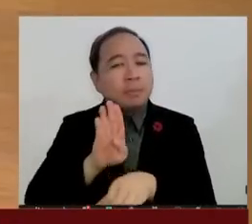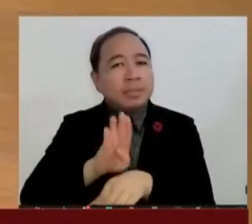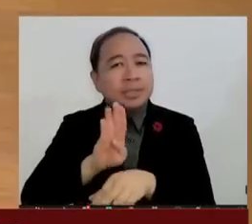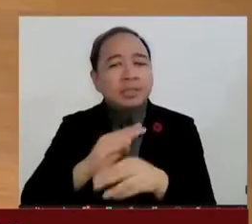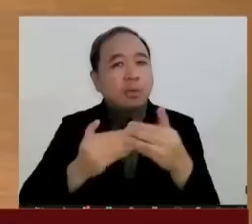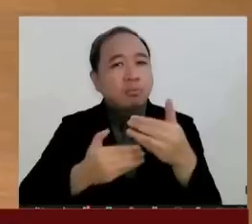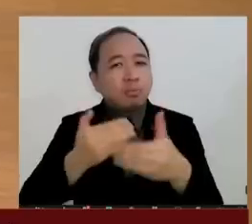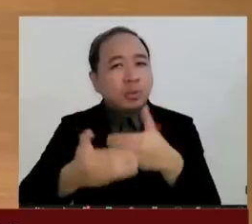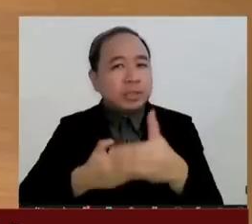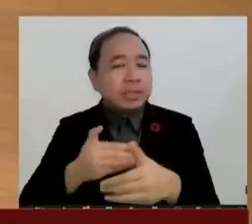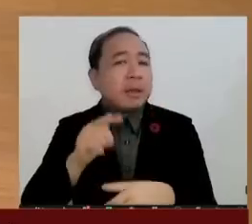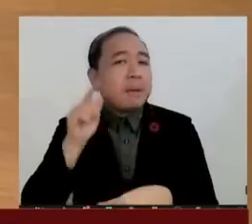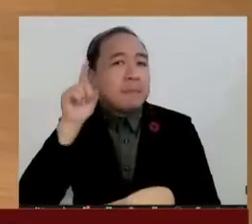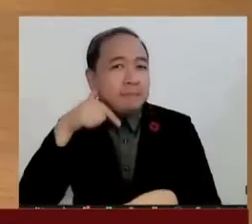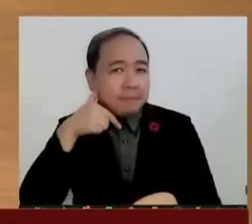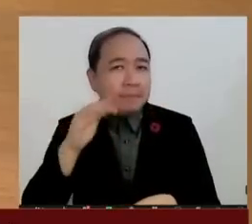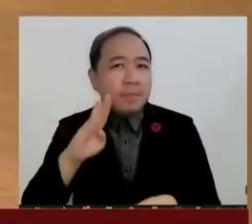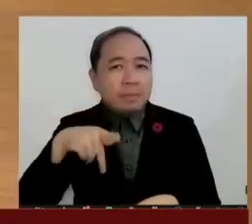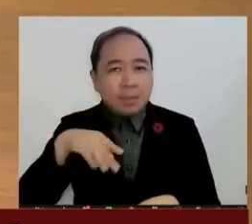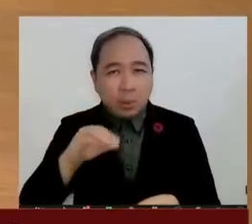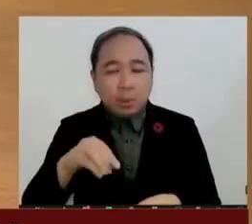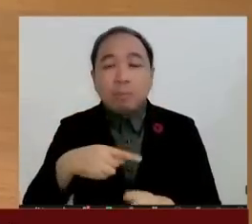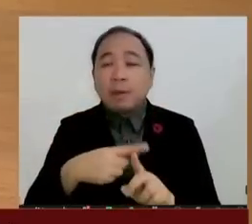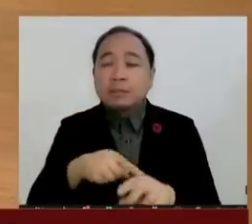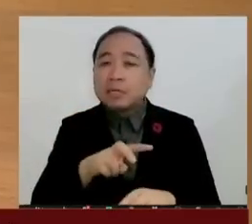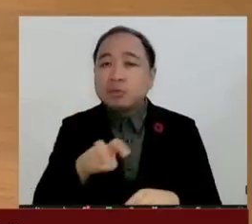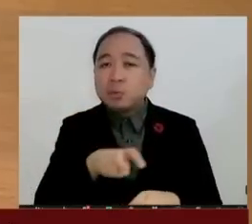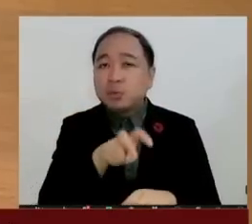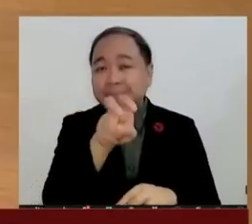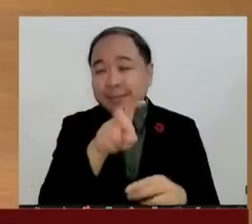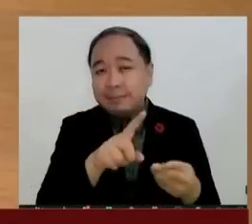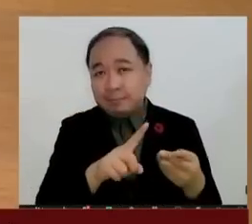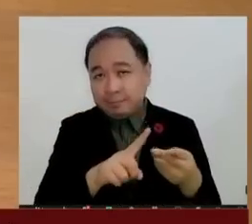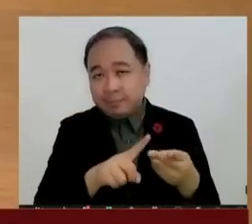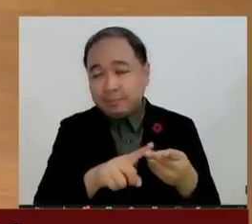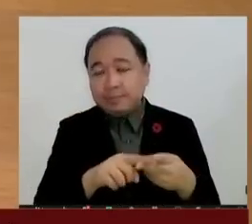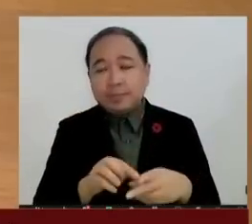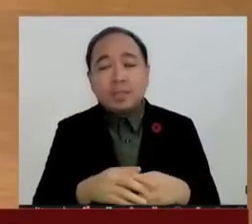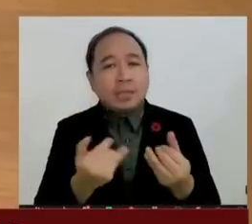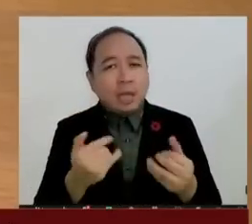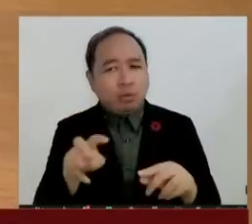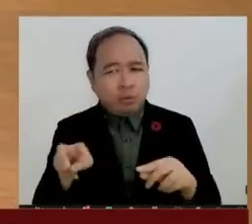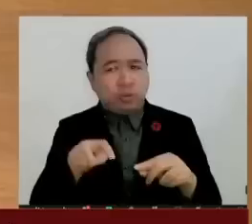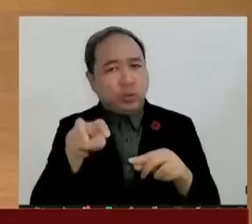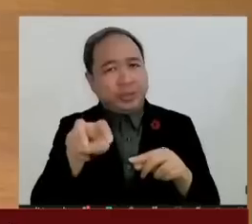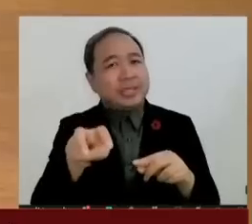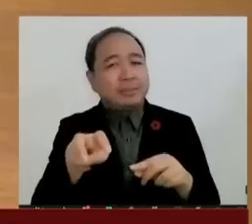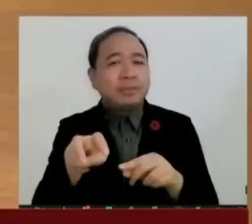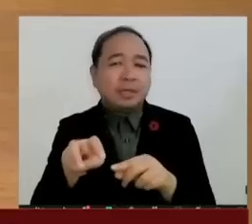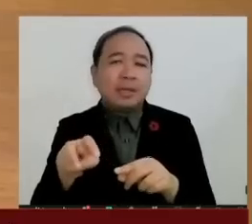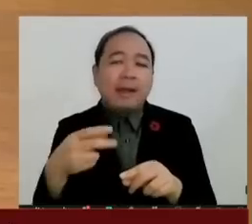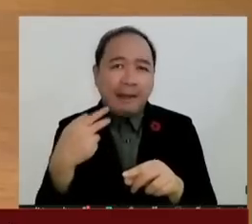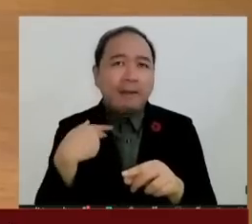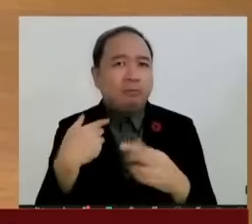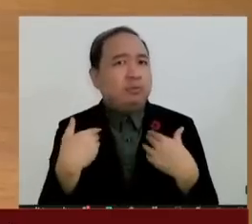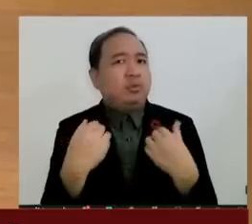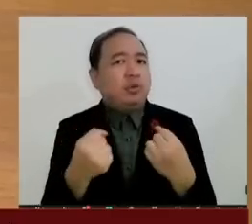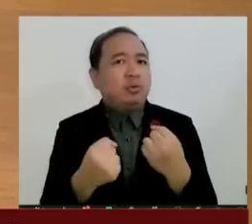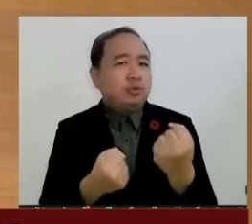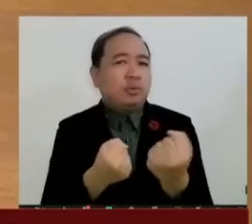sector, and of course, the tourism industry. Our tourism has always been a reliable pillar of our economic growth